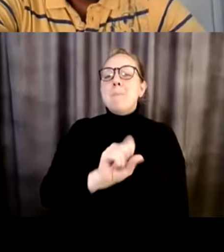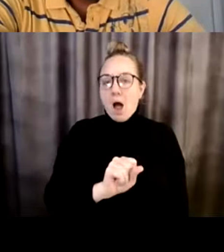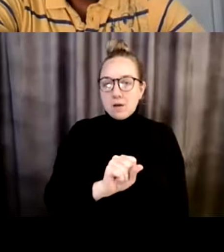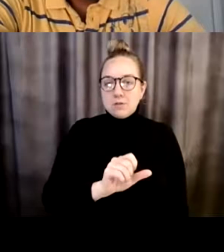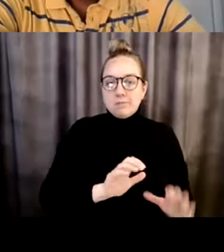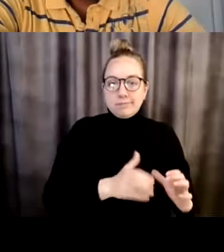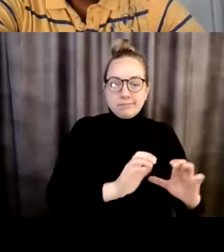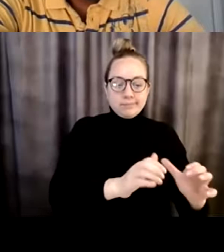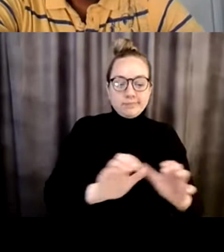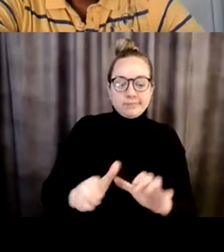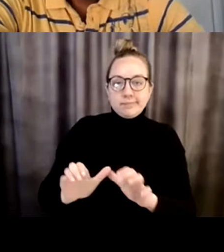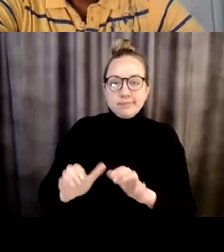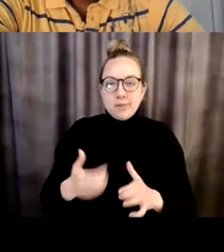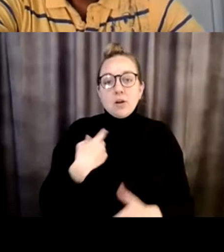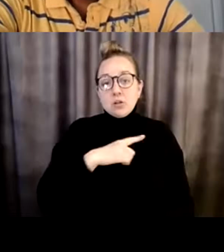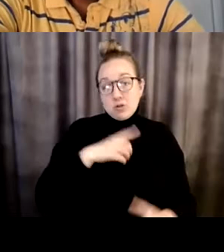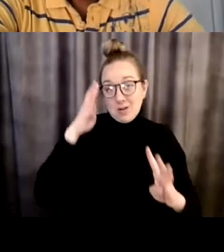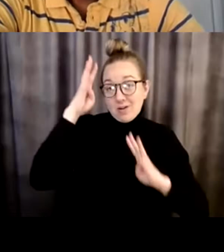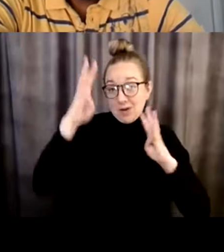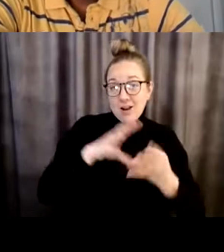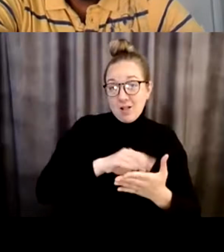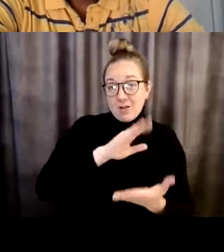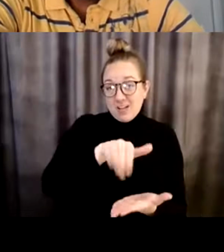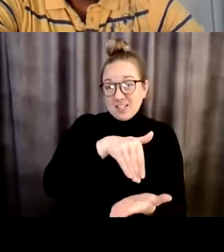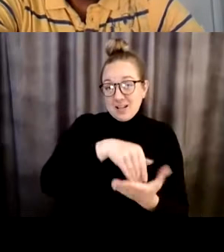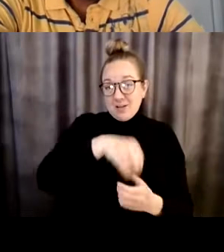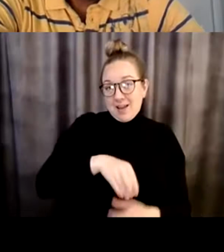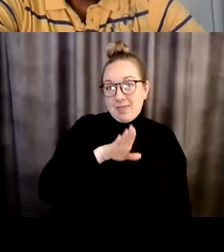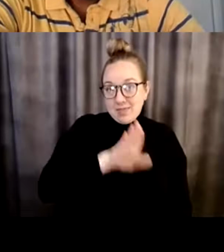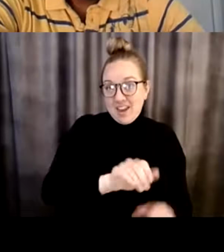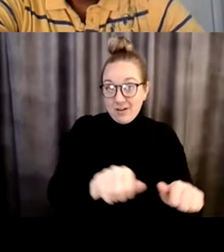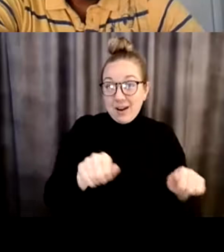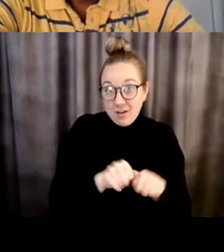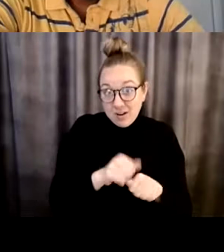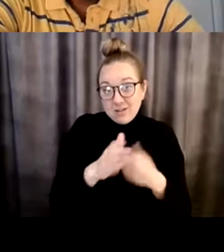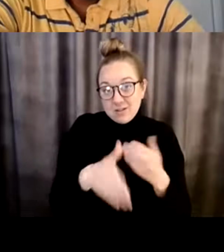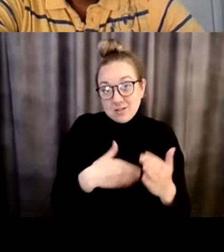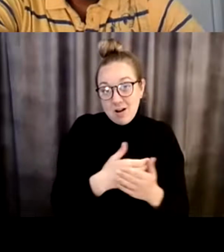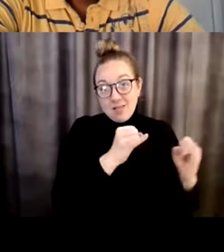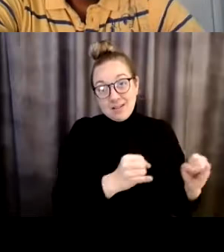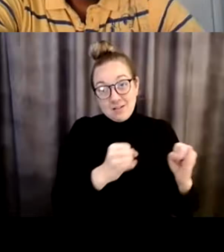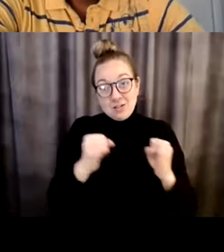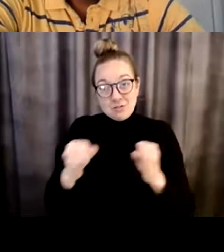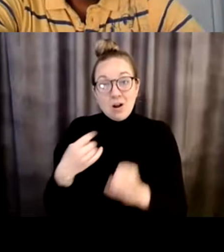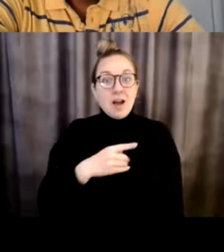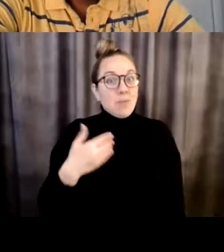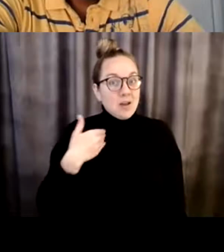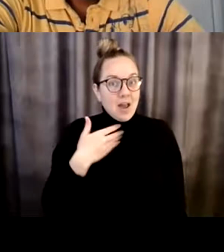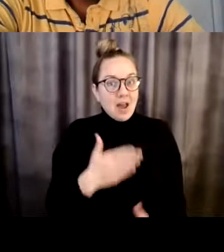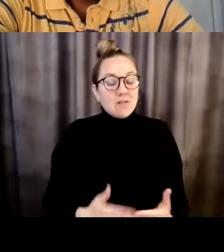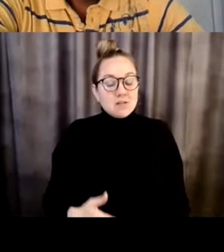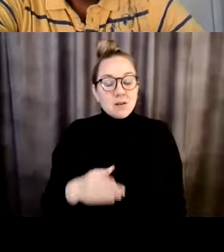center for each child individually in their area. And we have some phenomenal pictures of